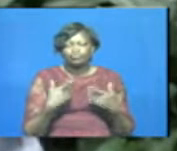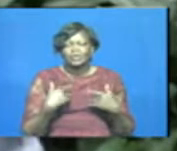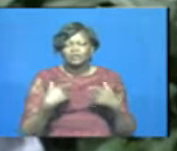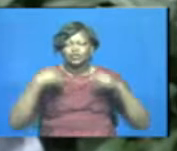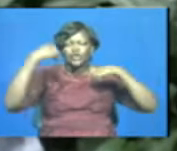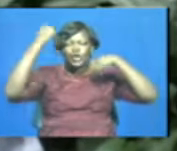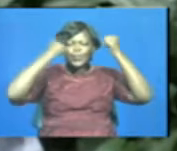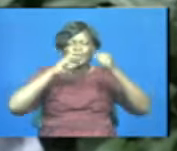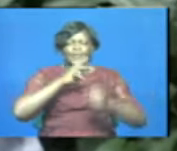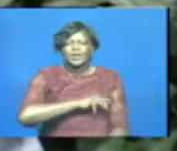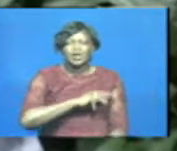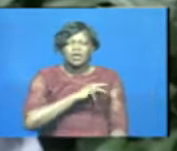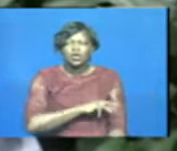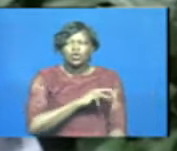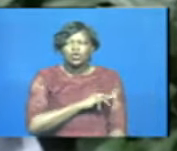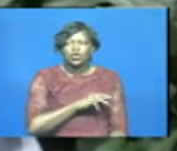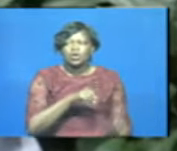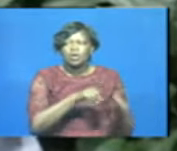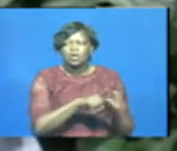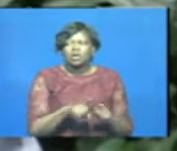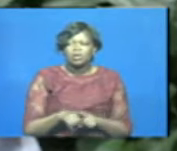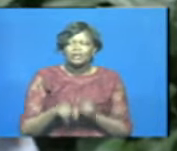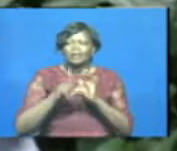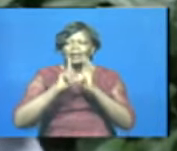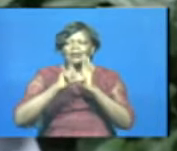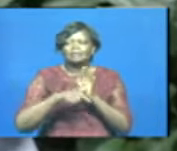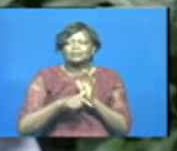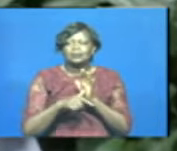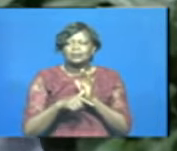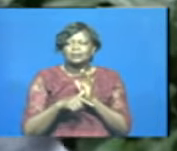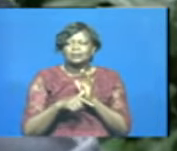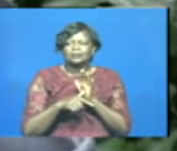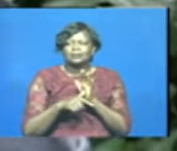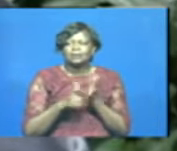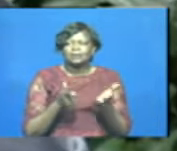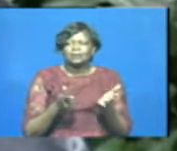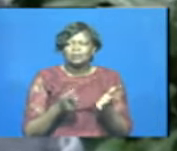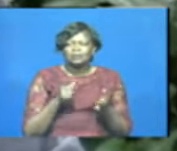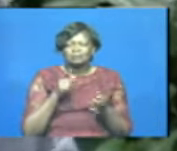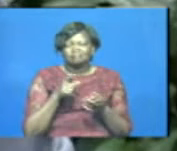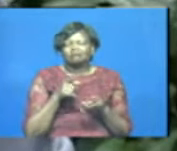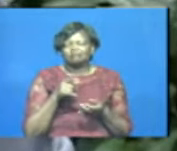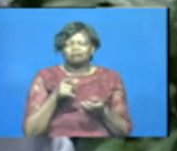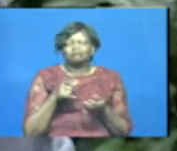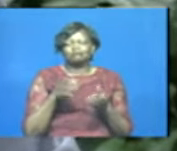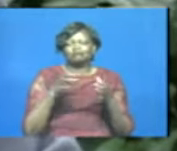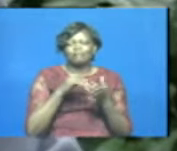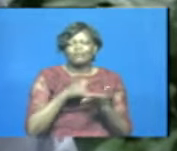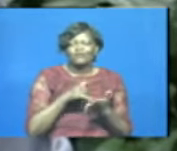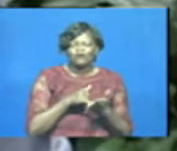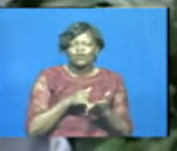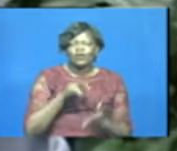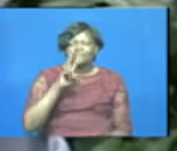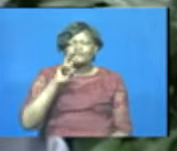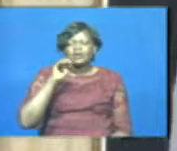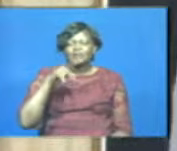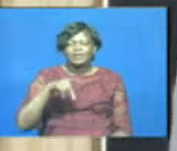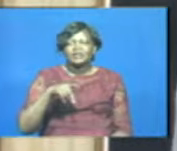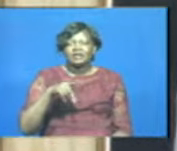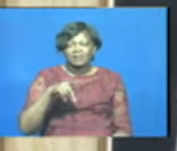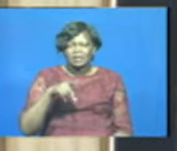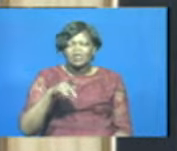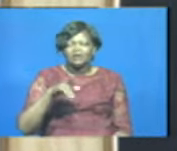mission, and also later on, the squadron was very much involved with the VIP